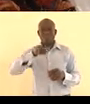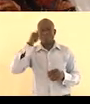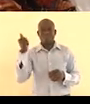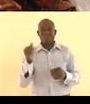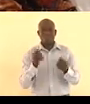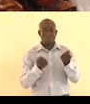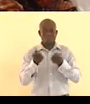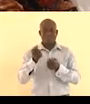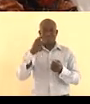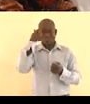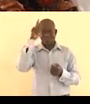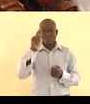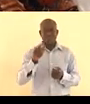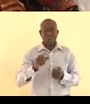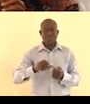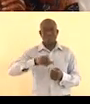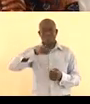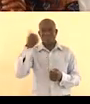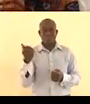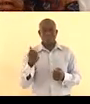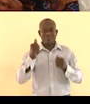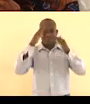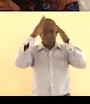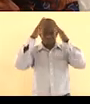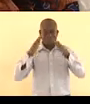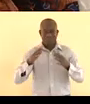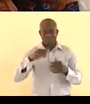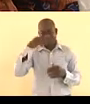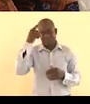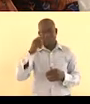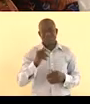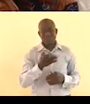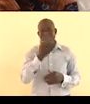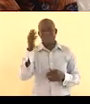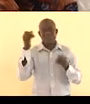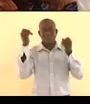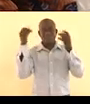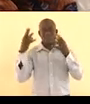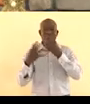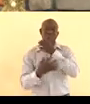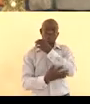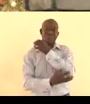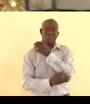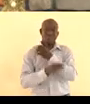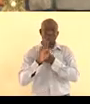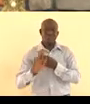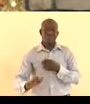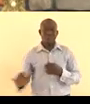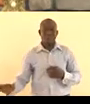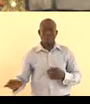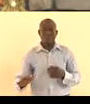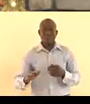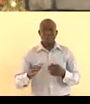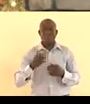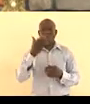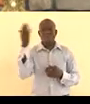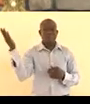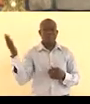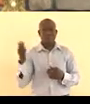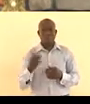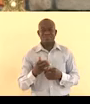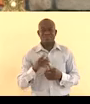need another house for? There are many poor children out there. Why do I need this extra